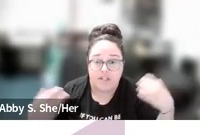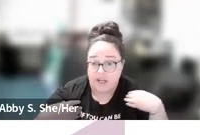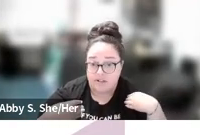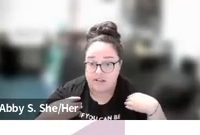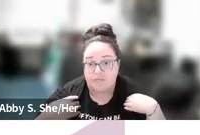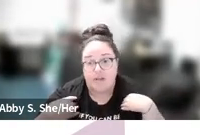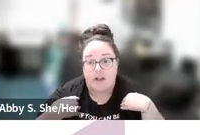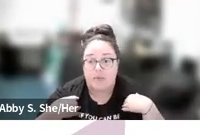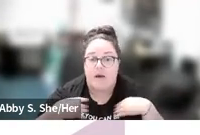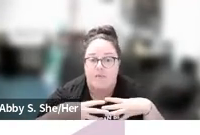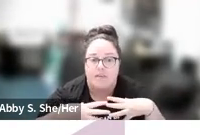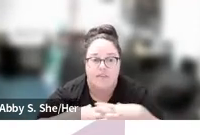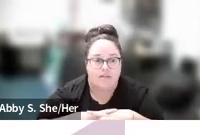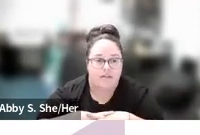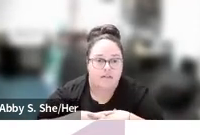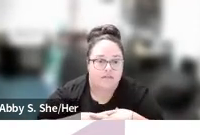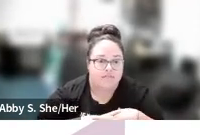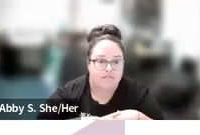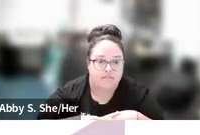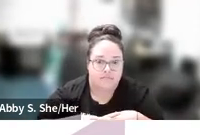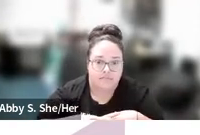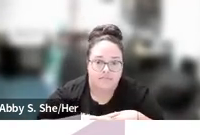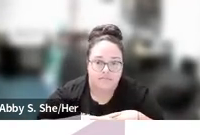something you could reach out to us and we could help you out with.